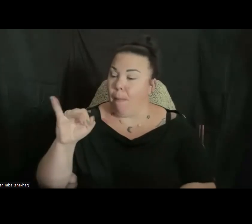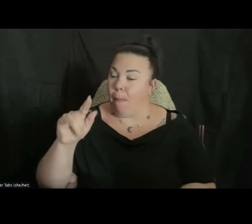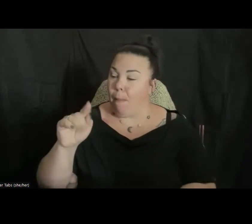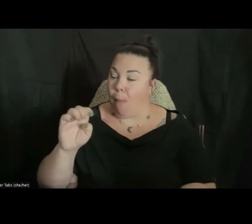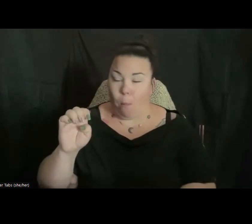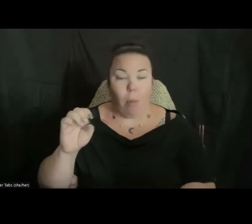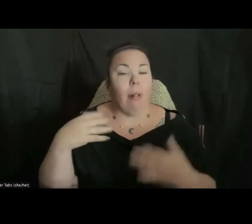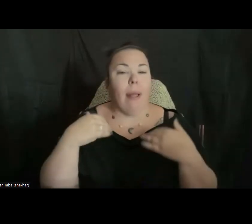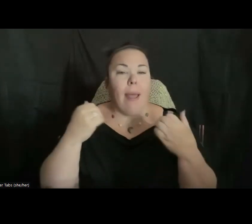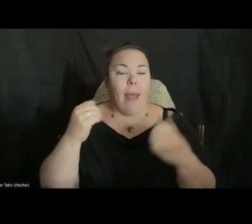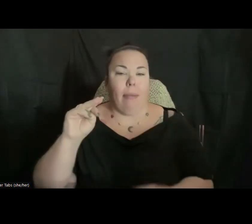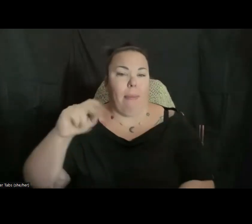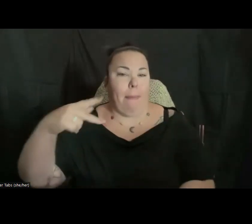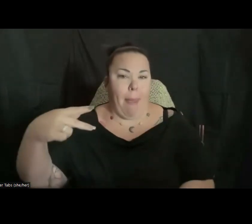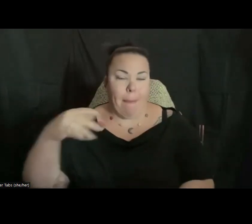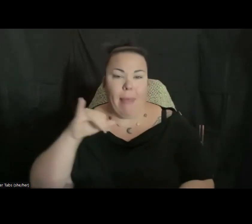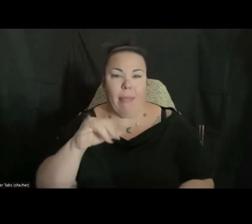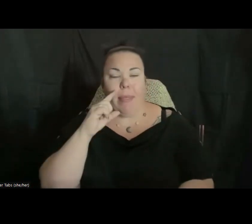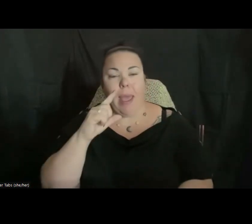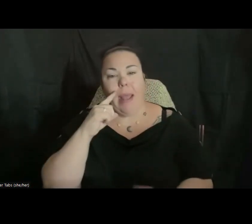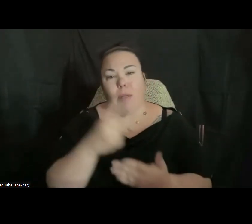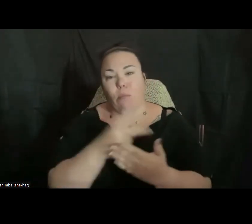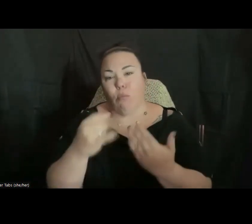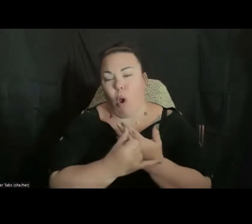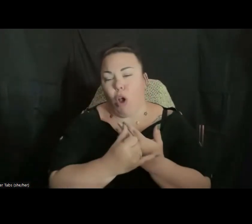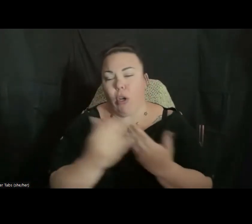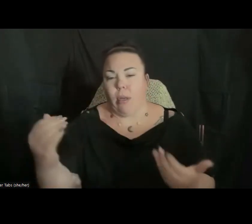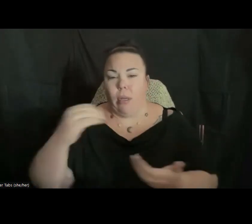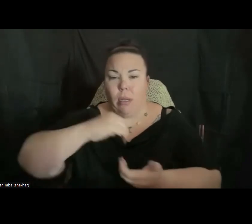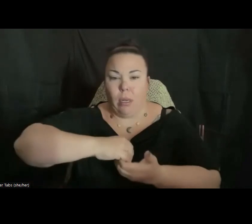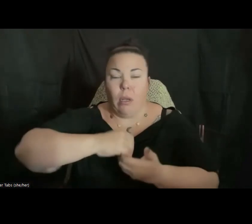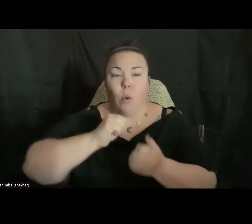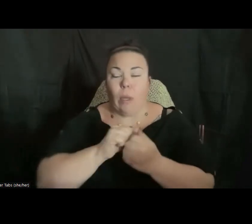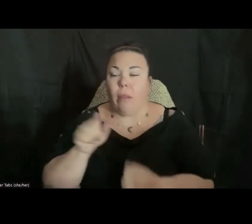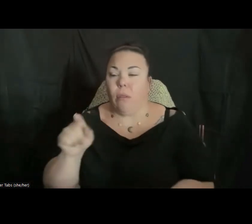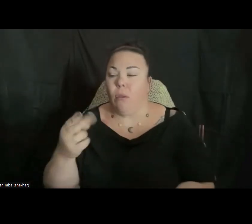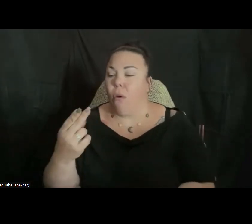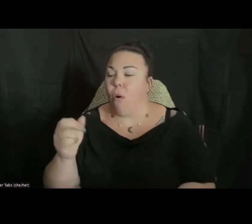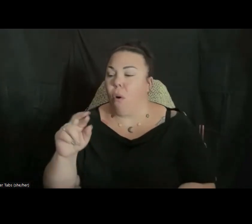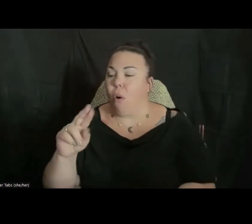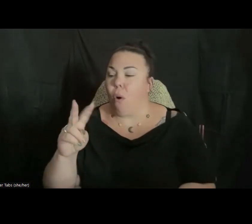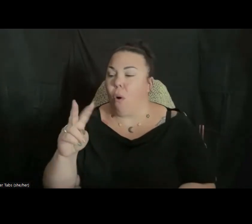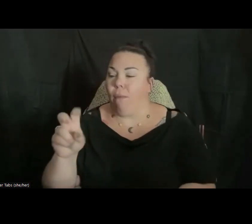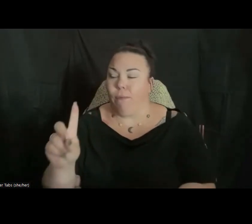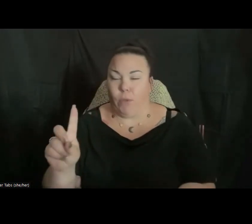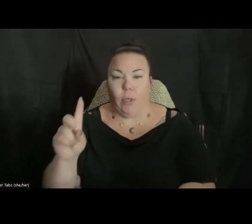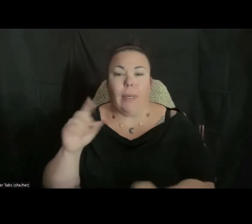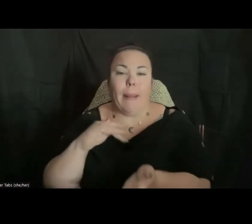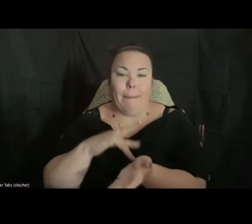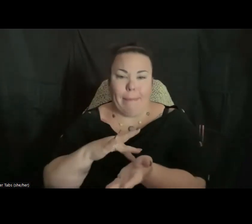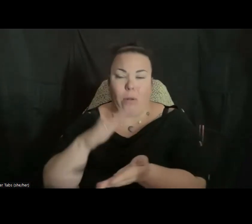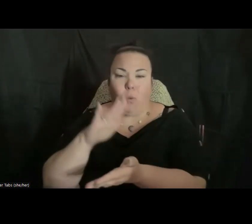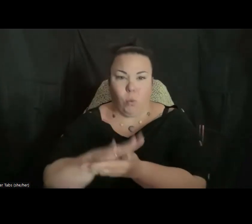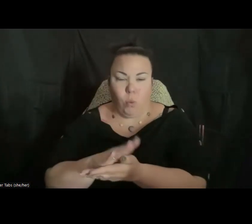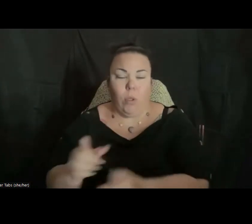a collaborative project between Harvard Medical School and the Mobile Healthcare Association, which